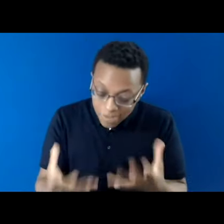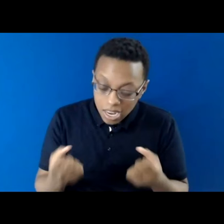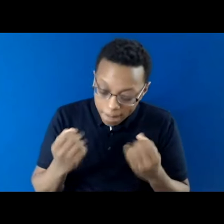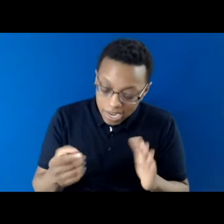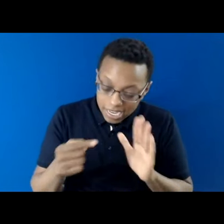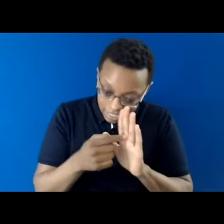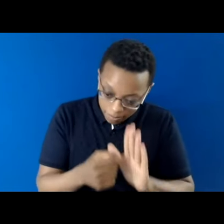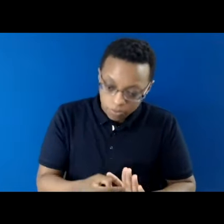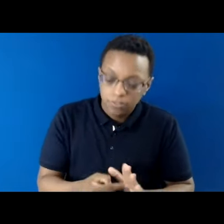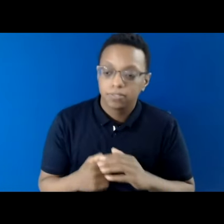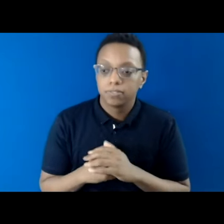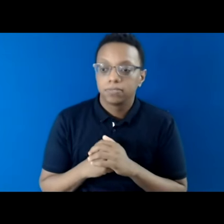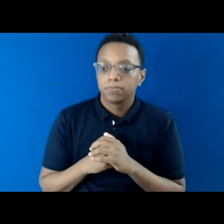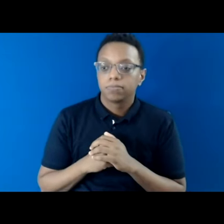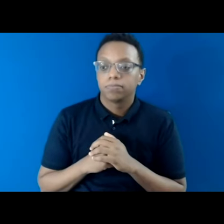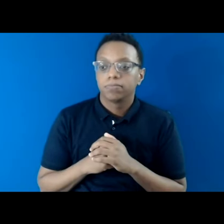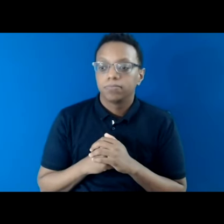examples.